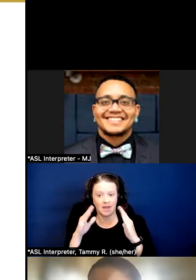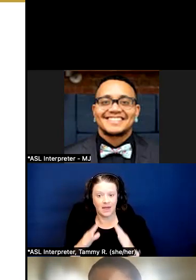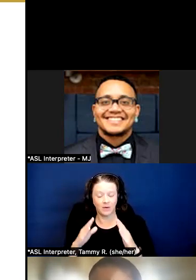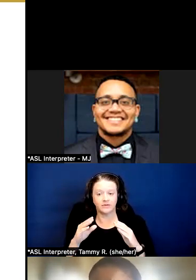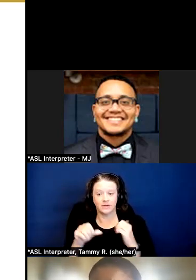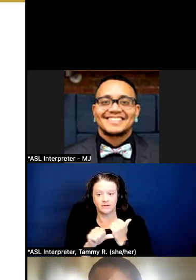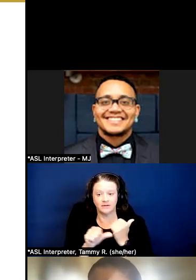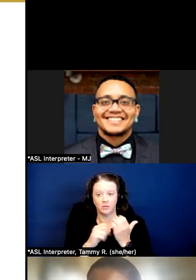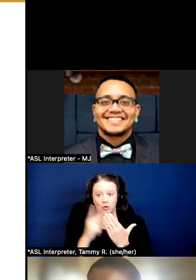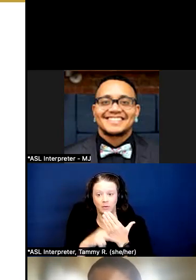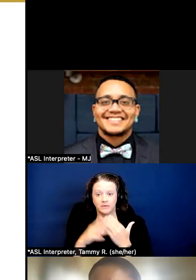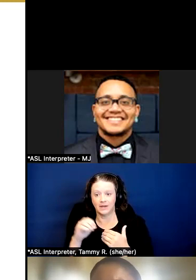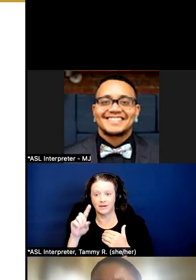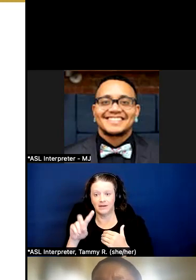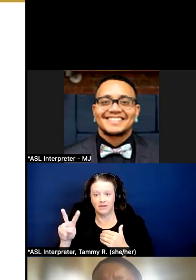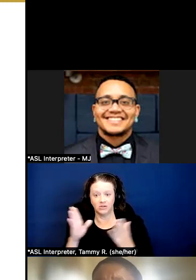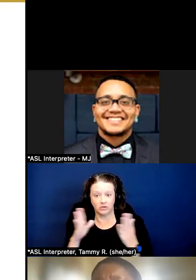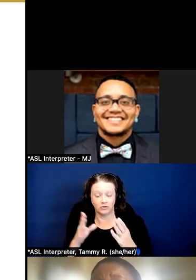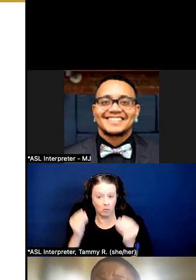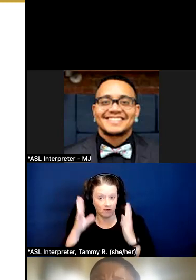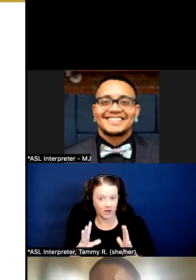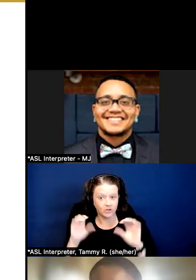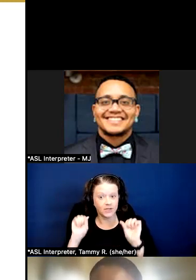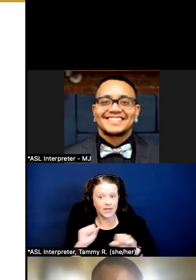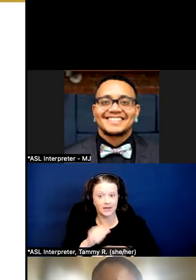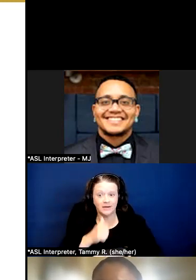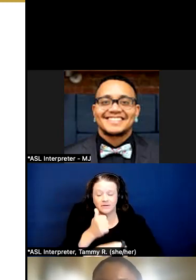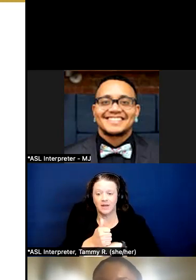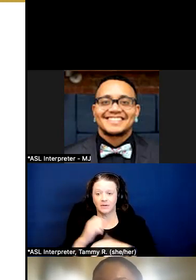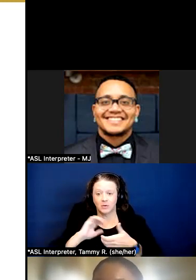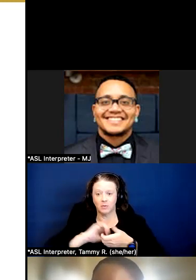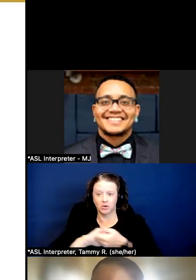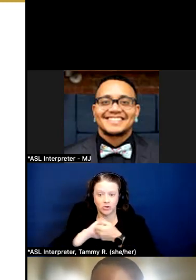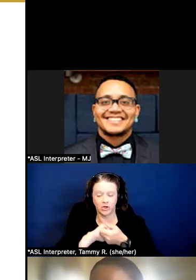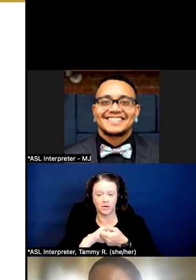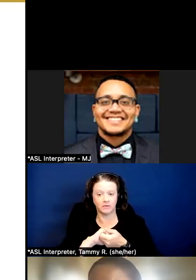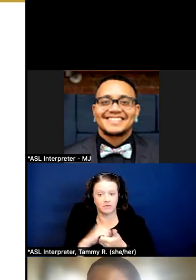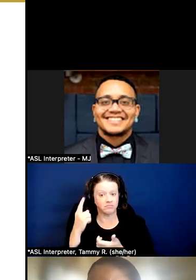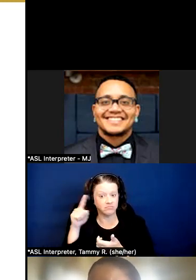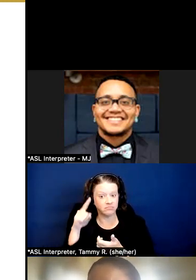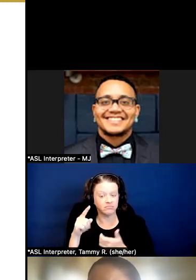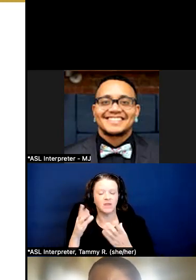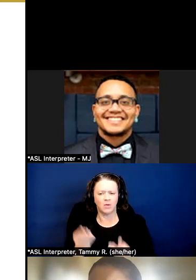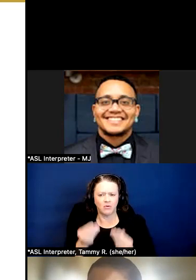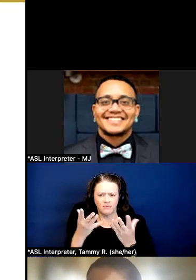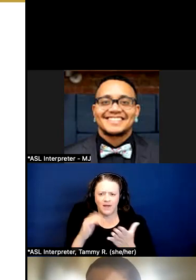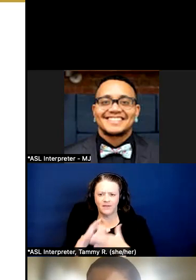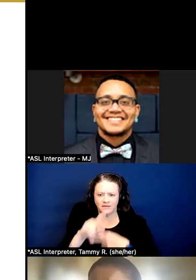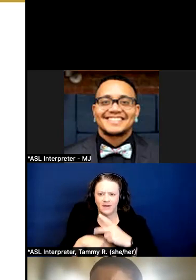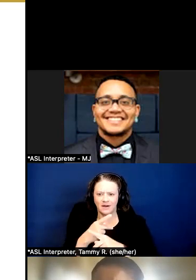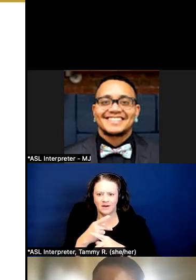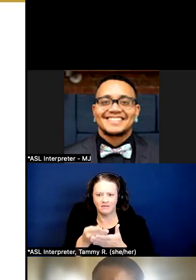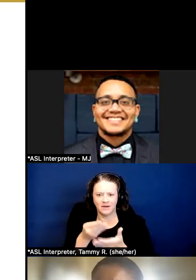domestic violence service providers can establish partnerships to provide this form of financial support